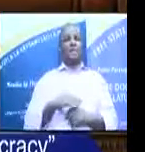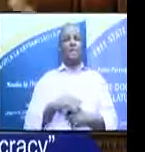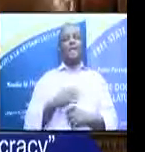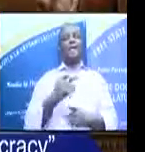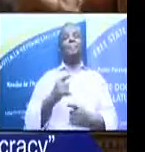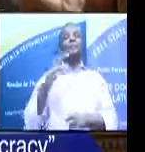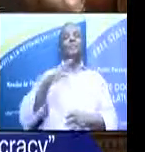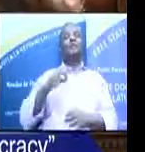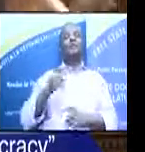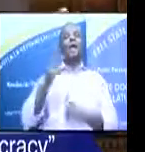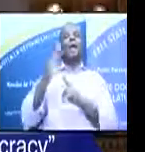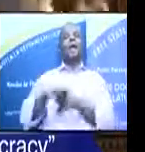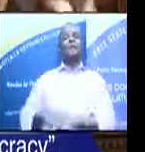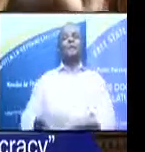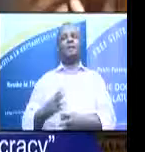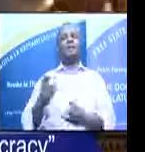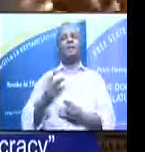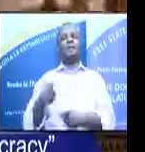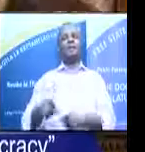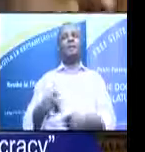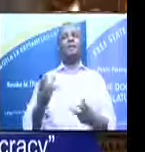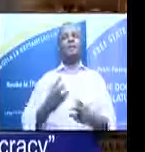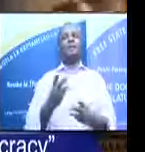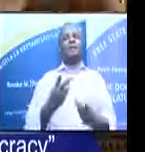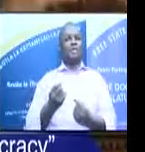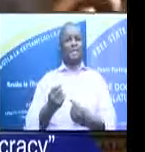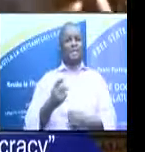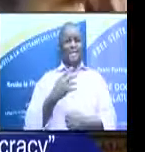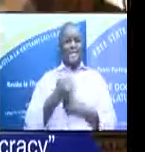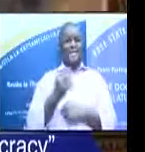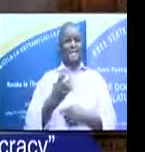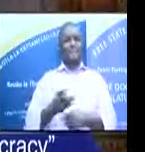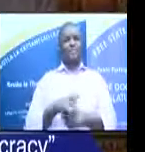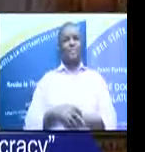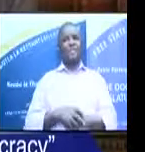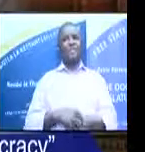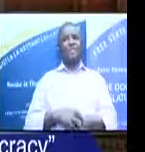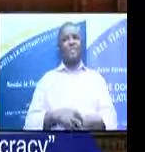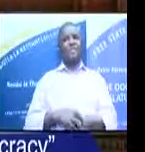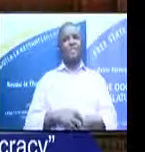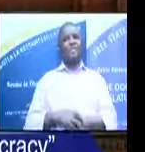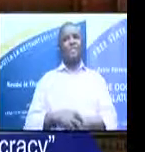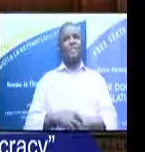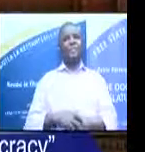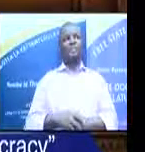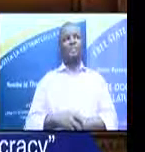the expense of the well-being of the people of that country or that country.